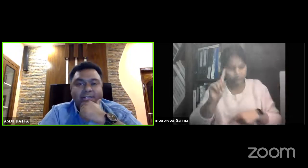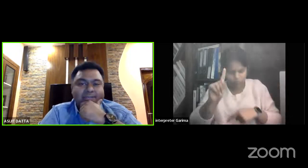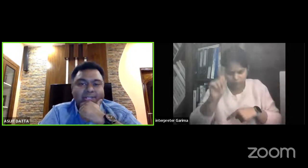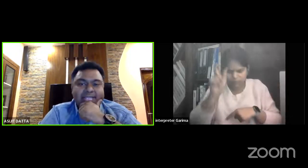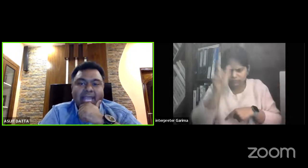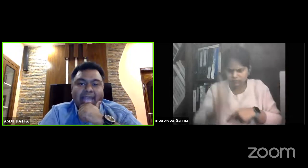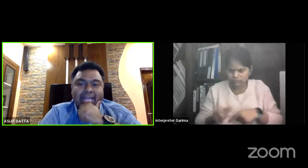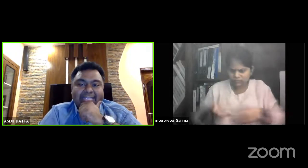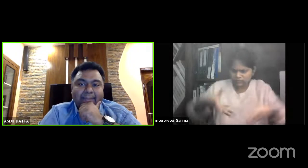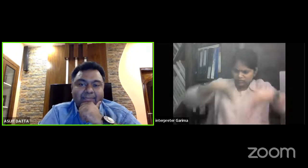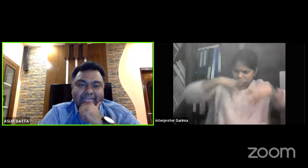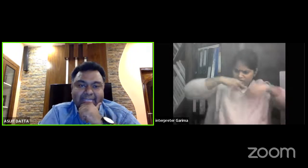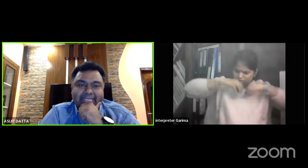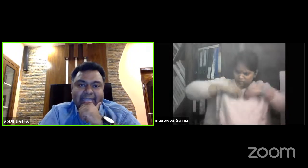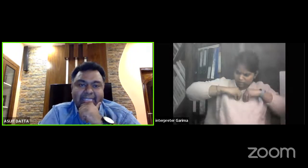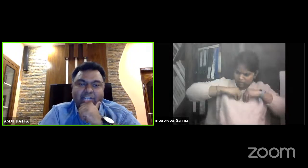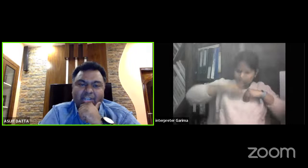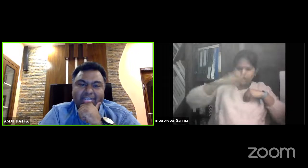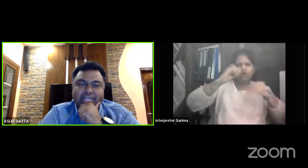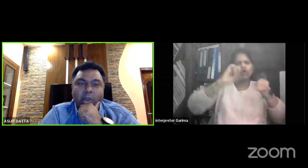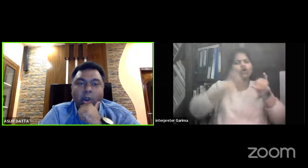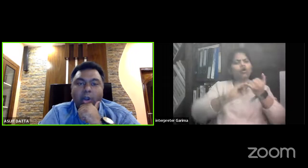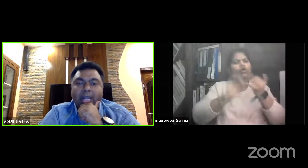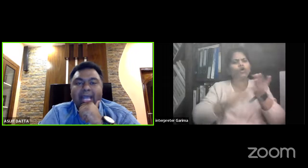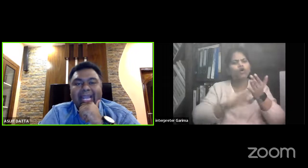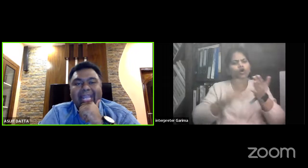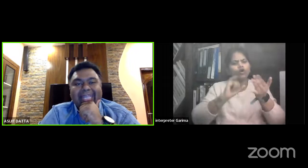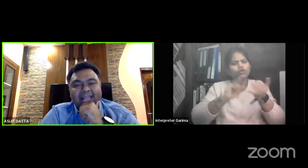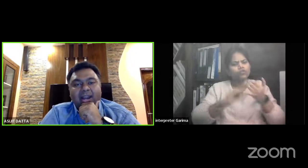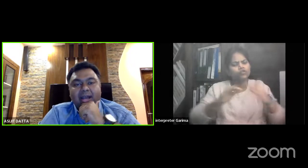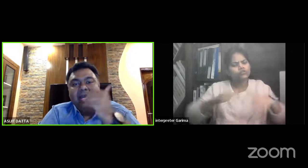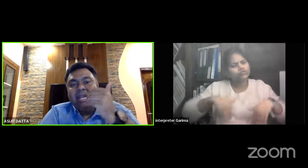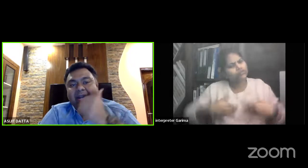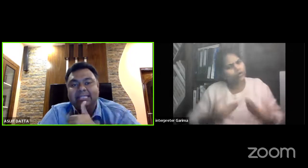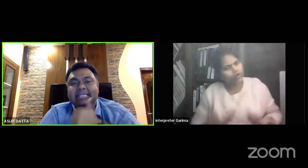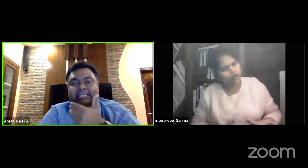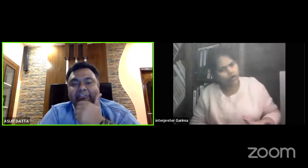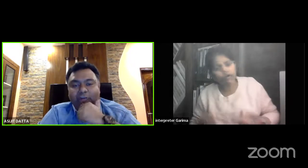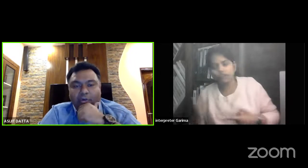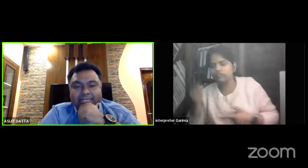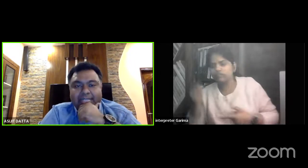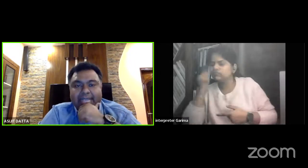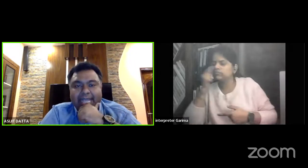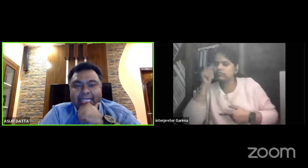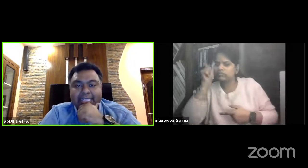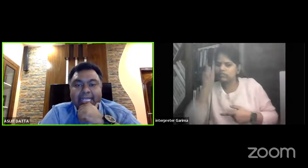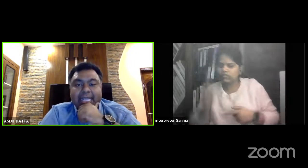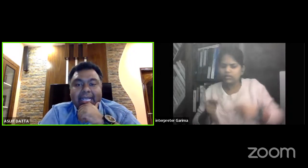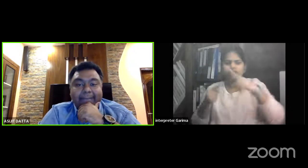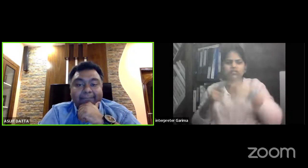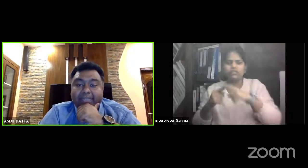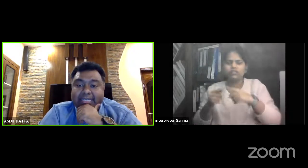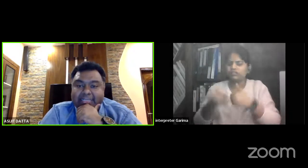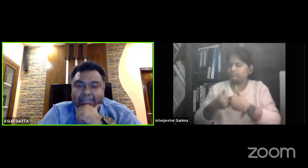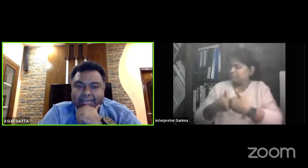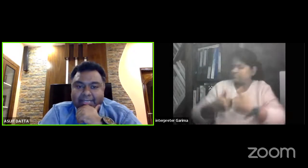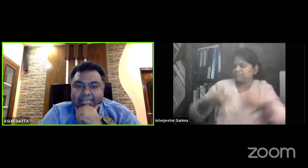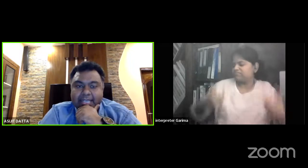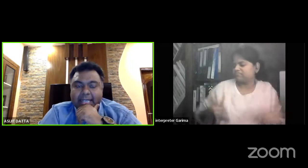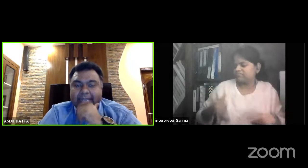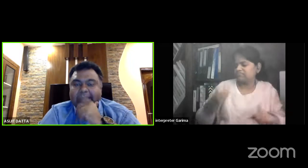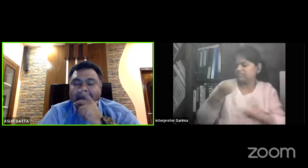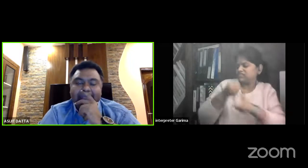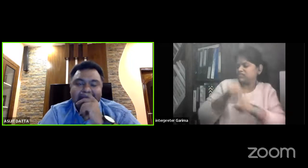hegemonic cosmos and subsists as a trace, or, like Tara, resists the force and